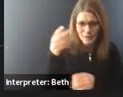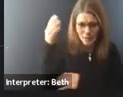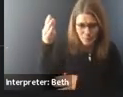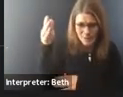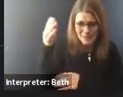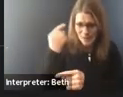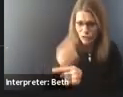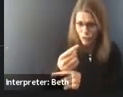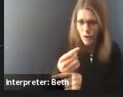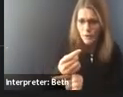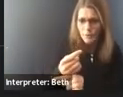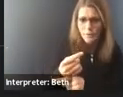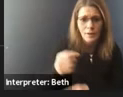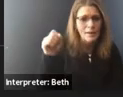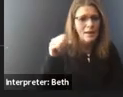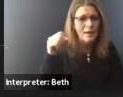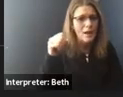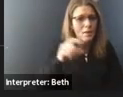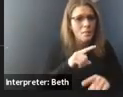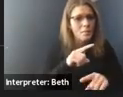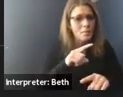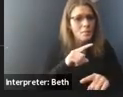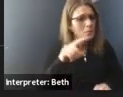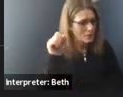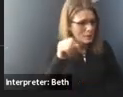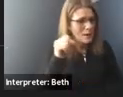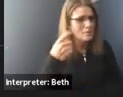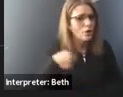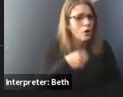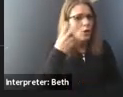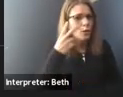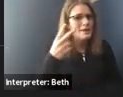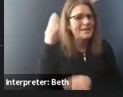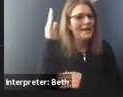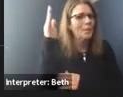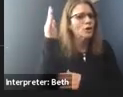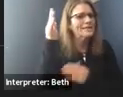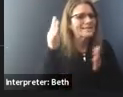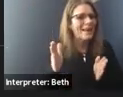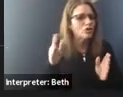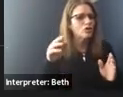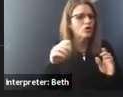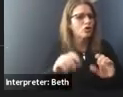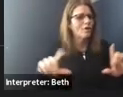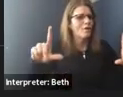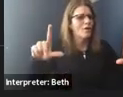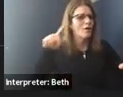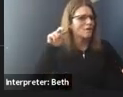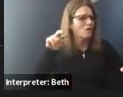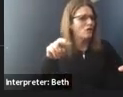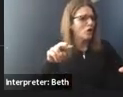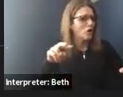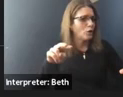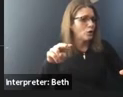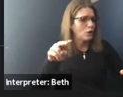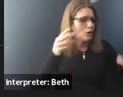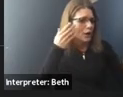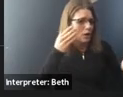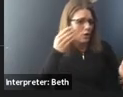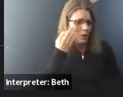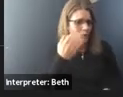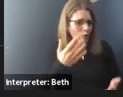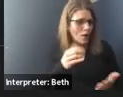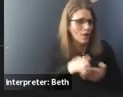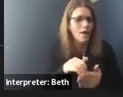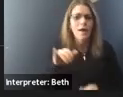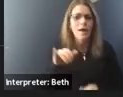right? Yes, but we are seeing your presenter view. I don't know if you want to. Well, let me switch then. Let me switch